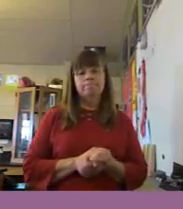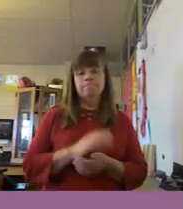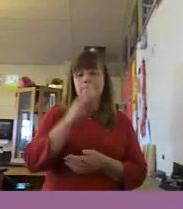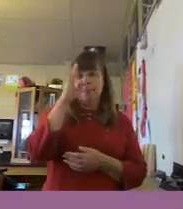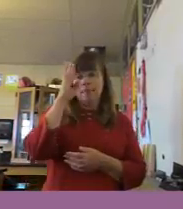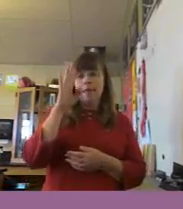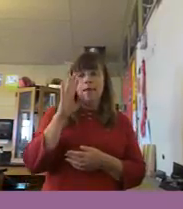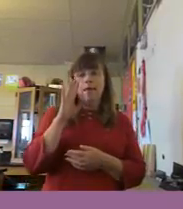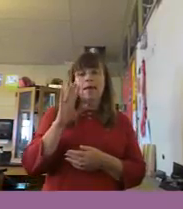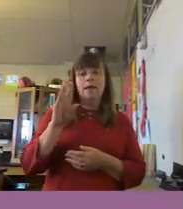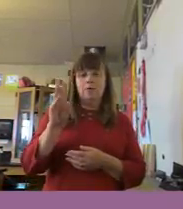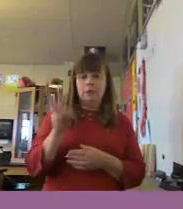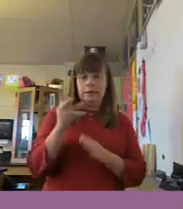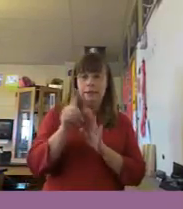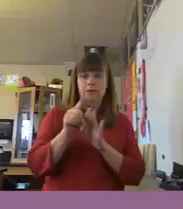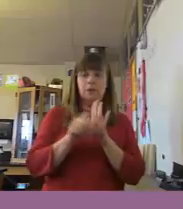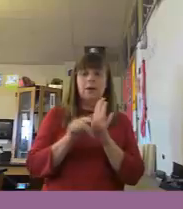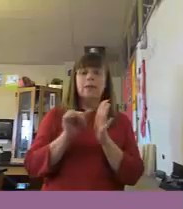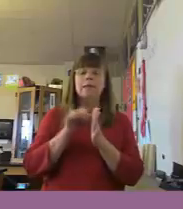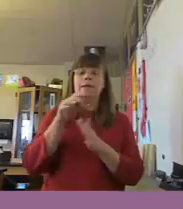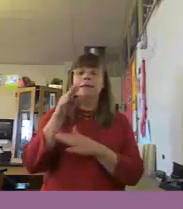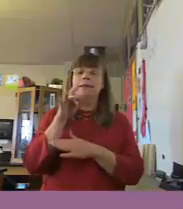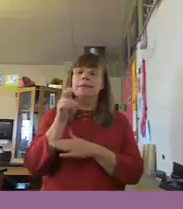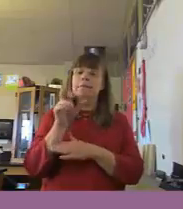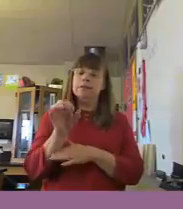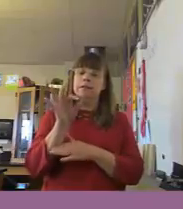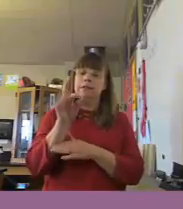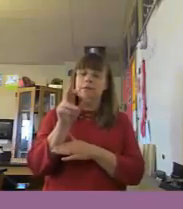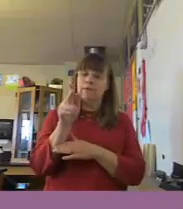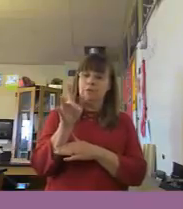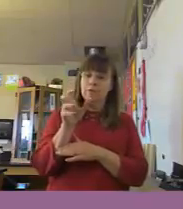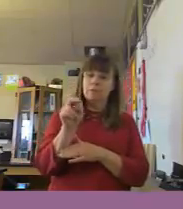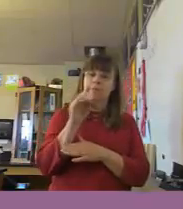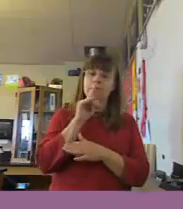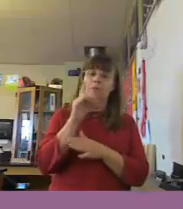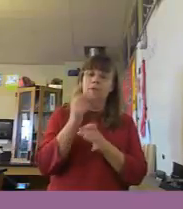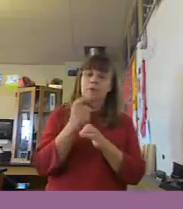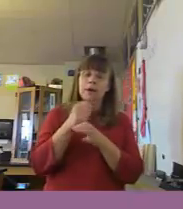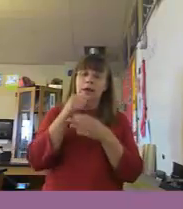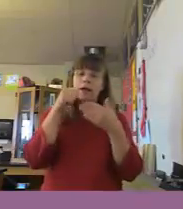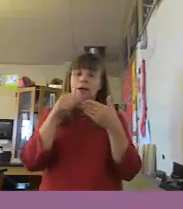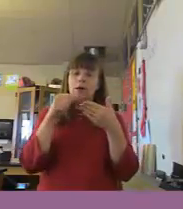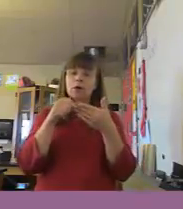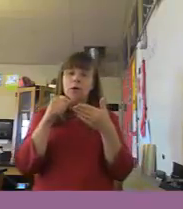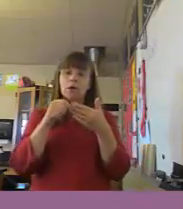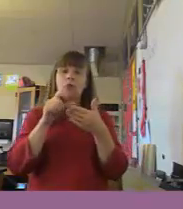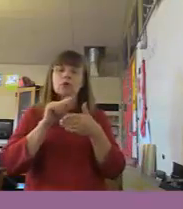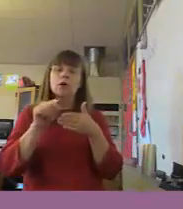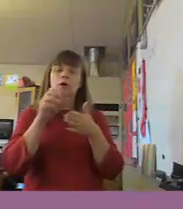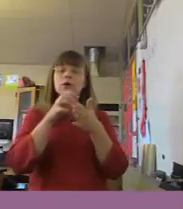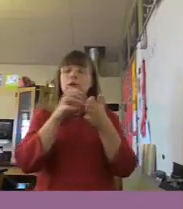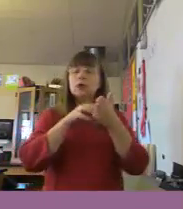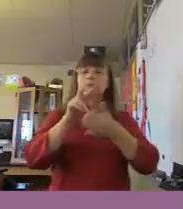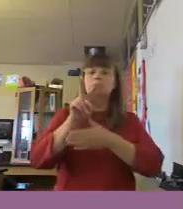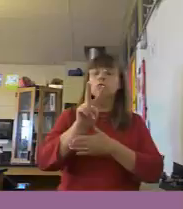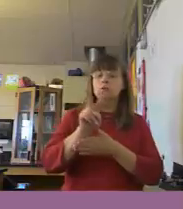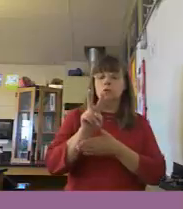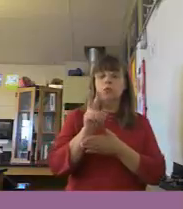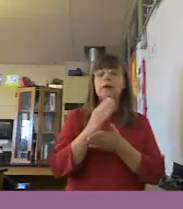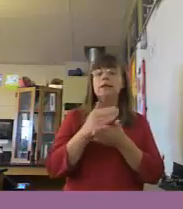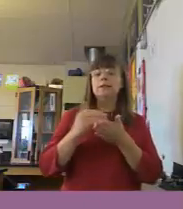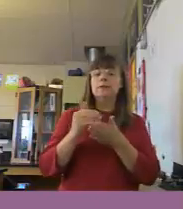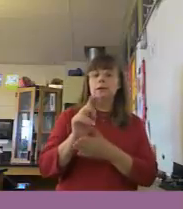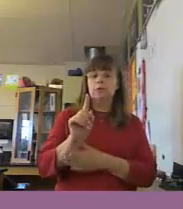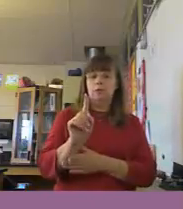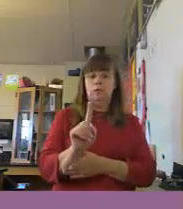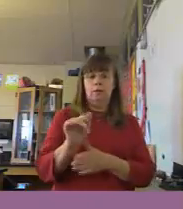Hello, sixth grade. This is Mrs. Froman, and we're going to take notes on Chapter 2, Section 1 in your